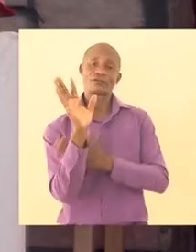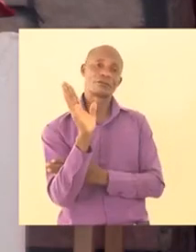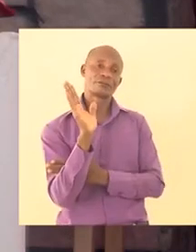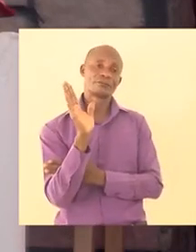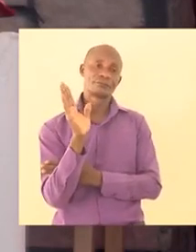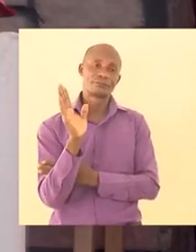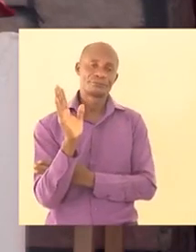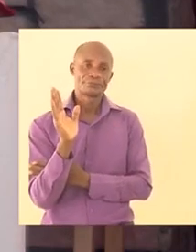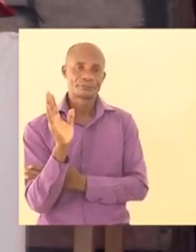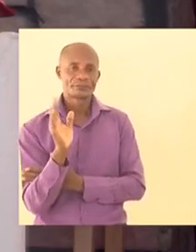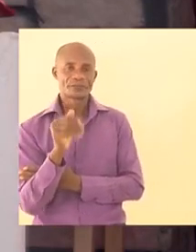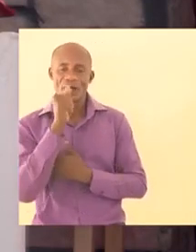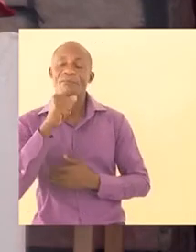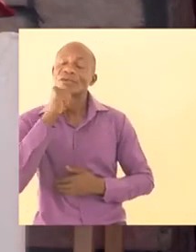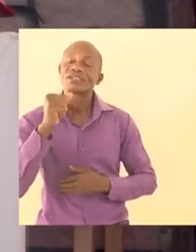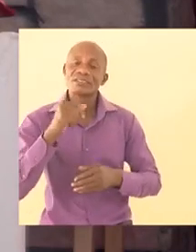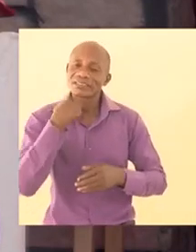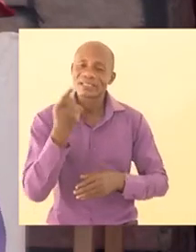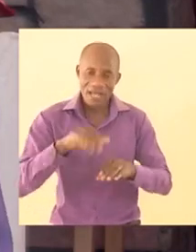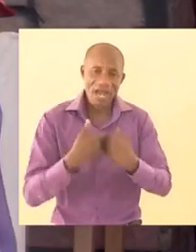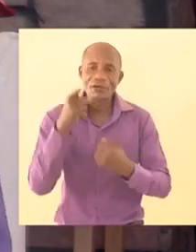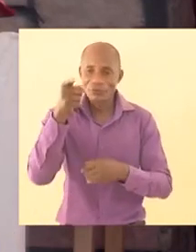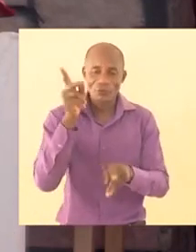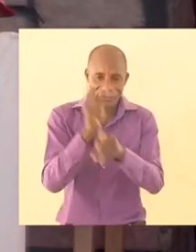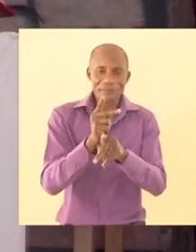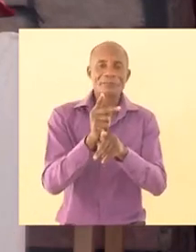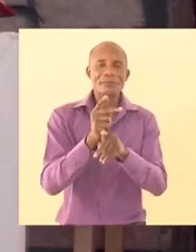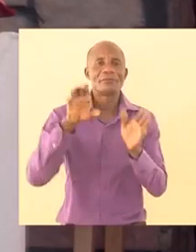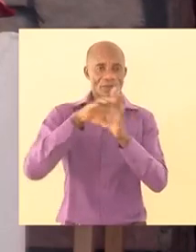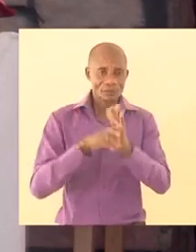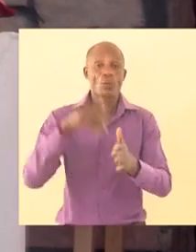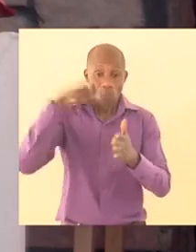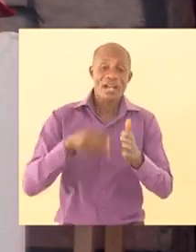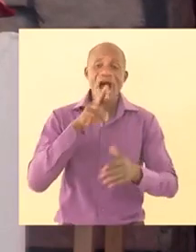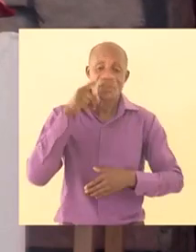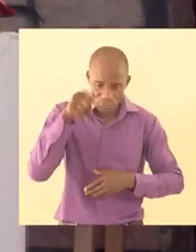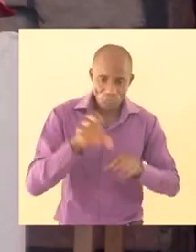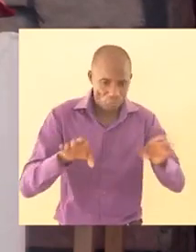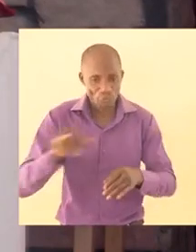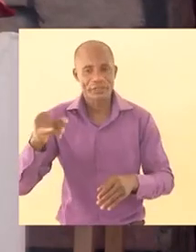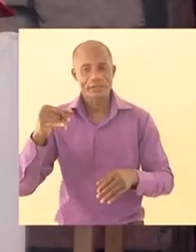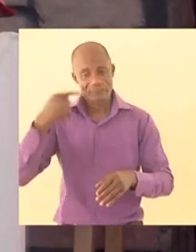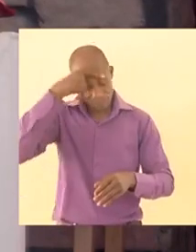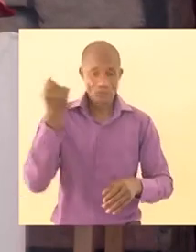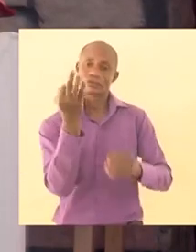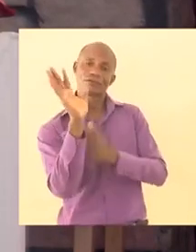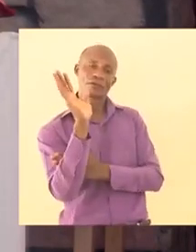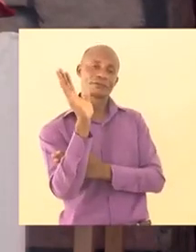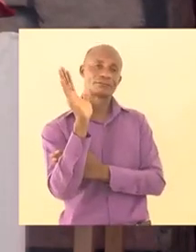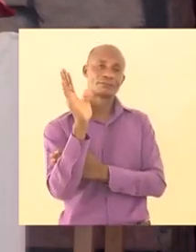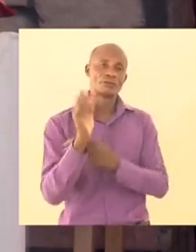not saying, how are you keeping the commandments? Is that what I'm saying? What are you doing in the world for God's sake? What are you contributing